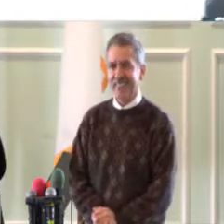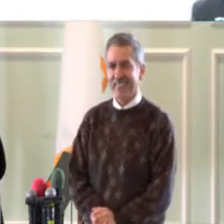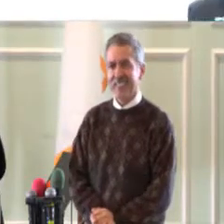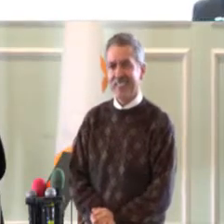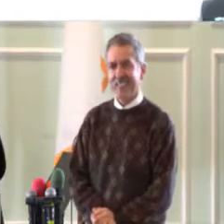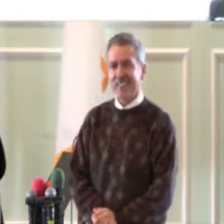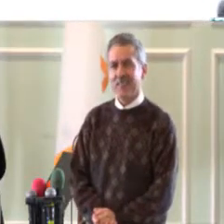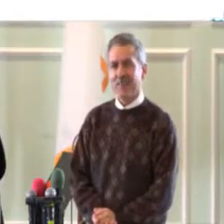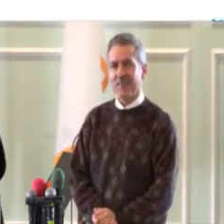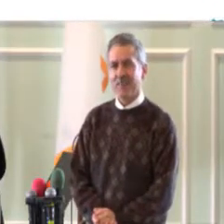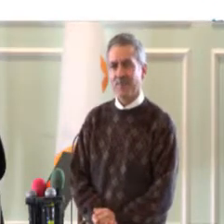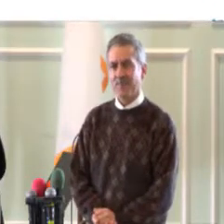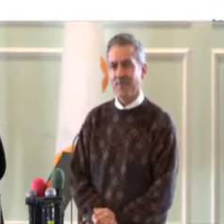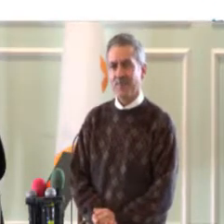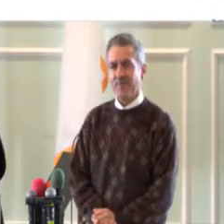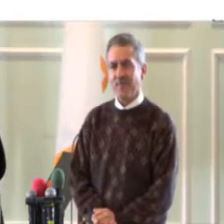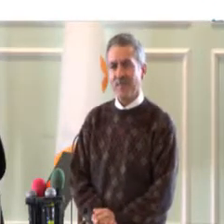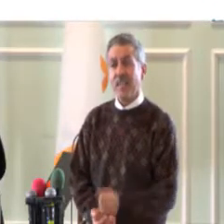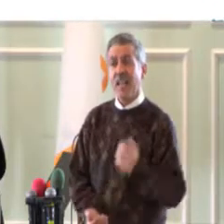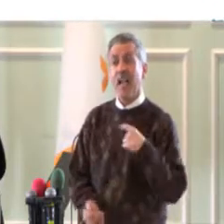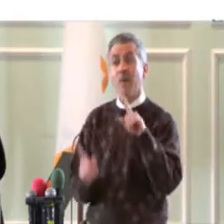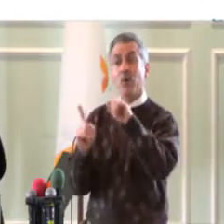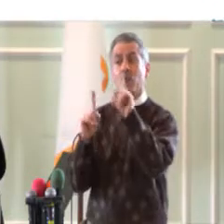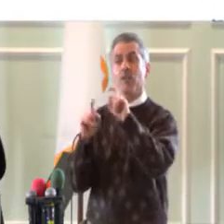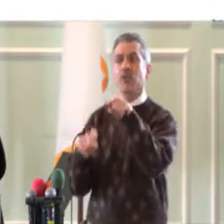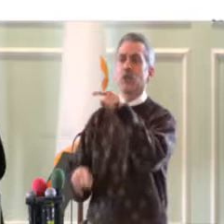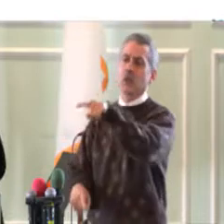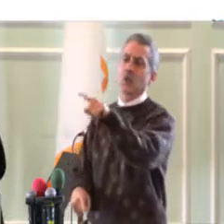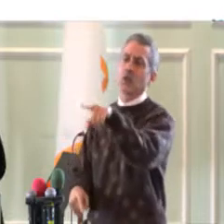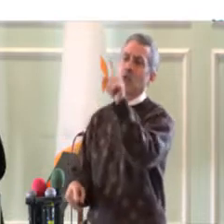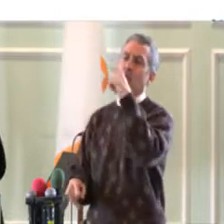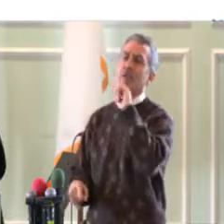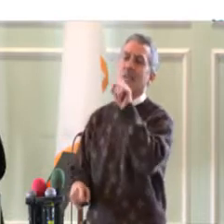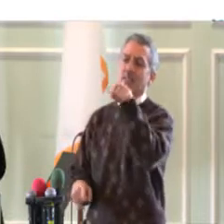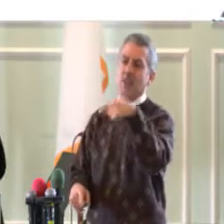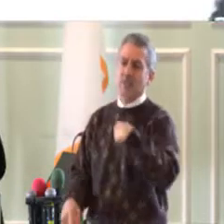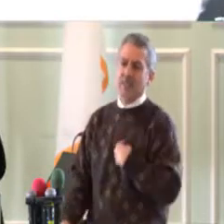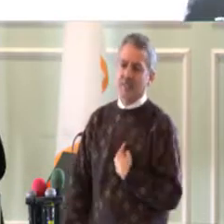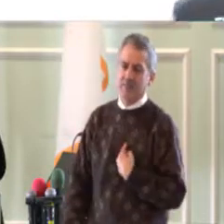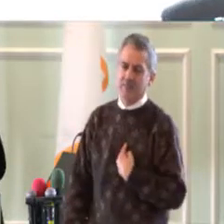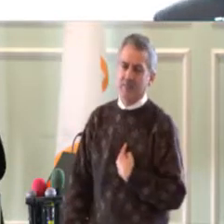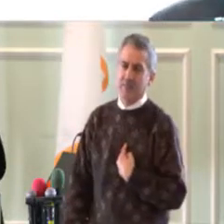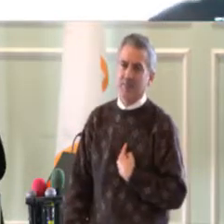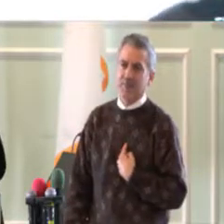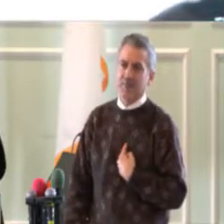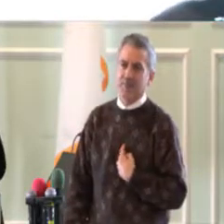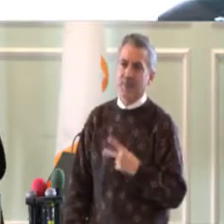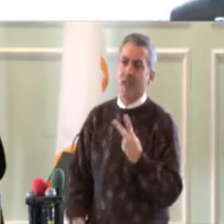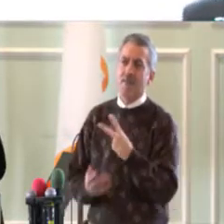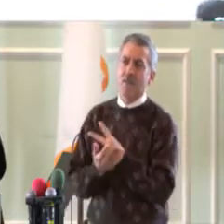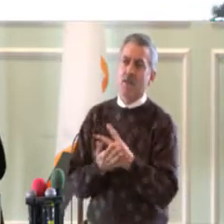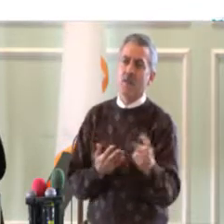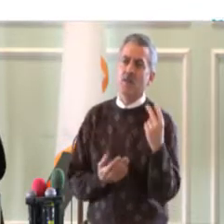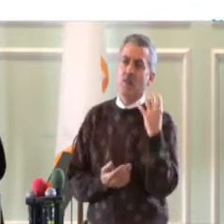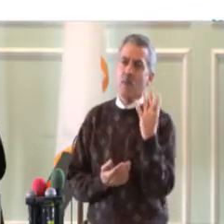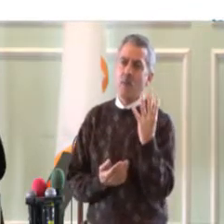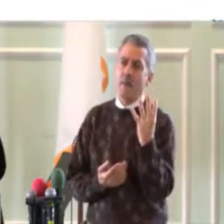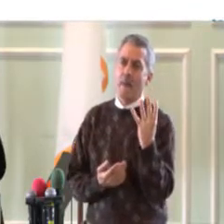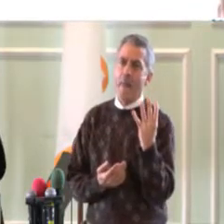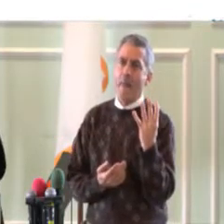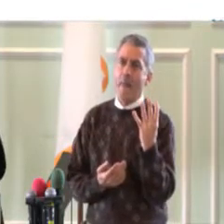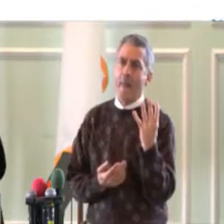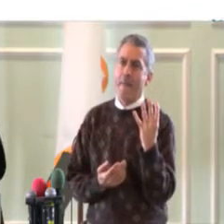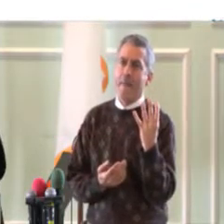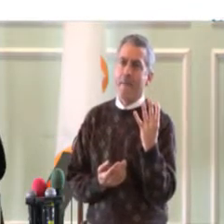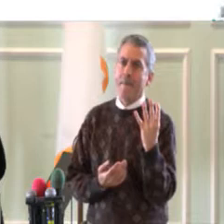And so he says, "I will question you and you shall answer me." And so he begins in verse 4